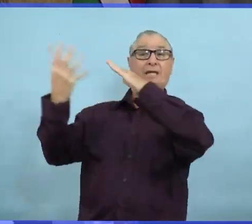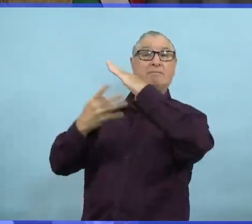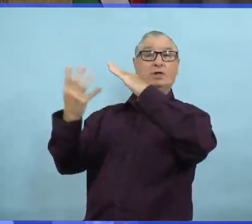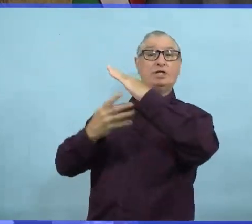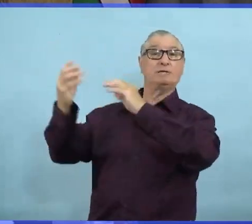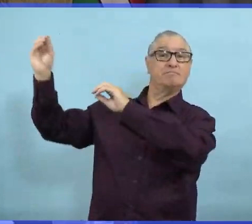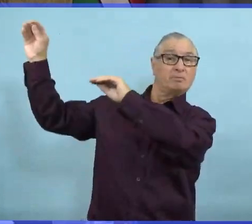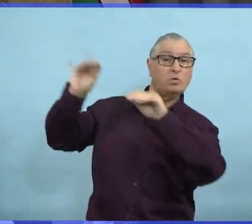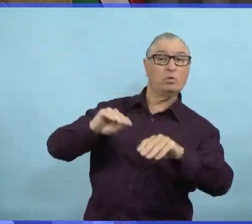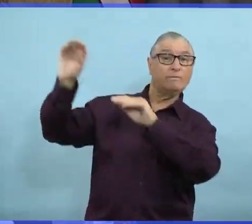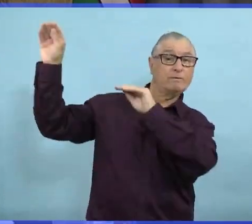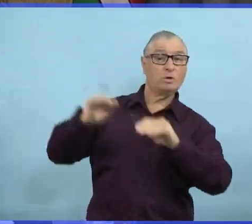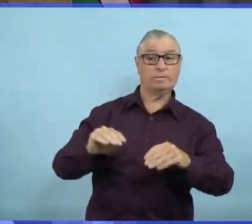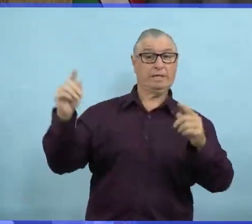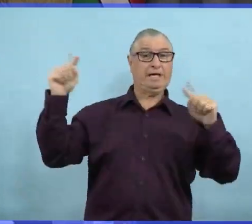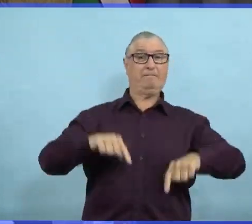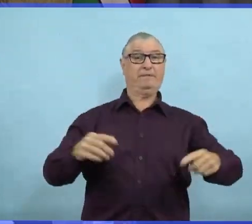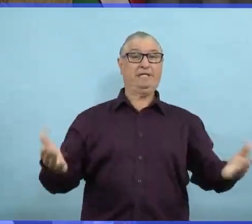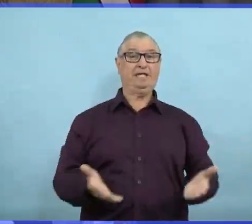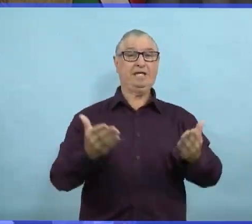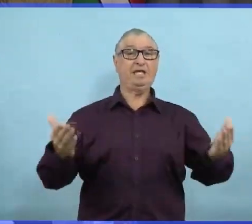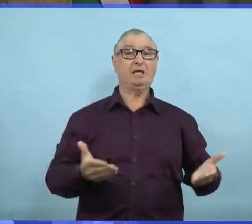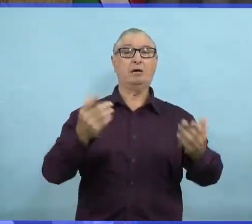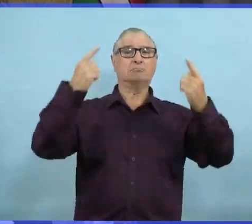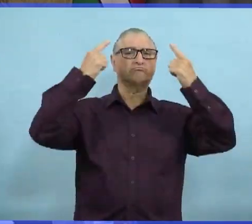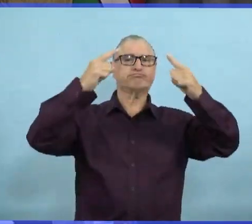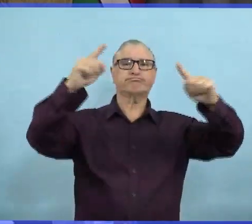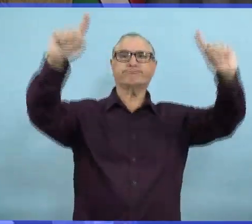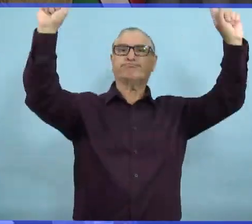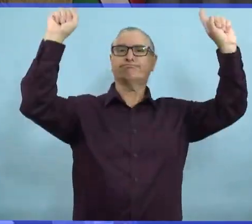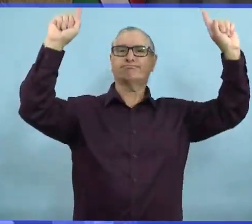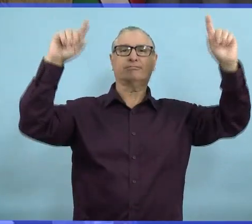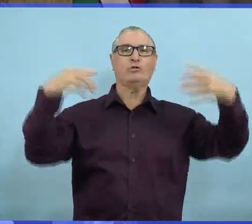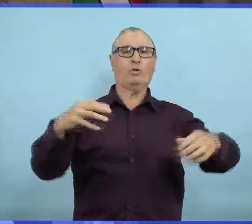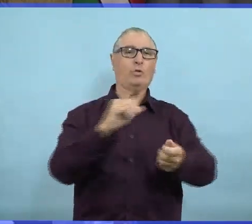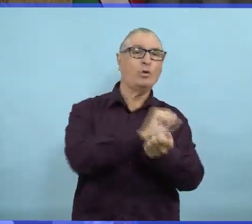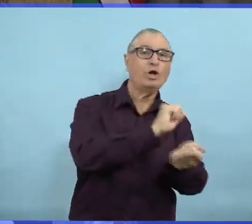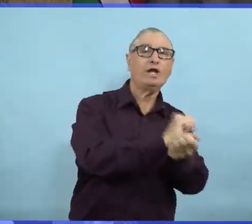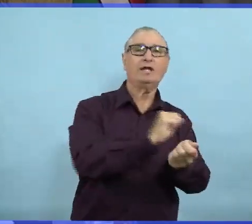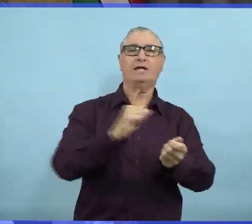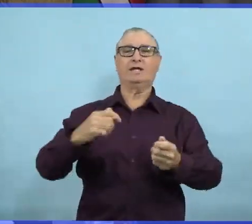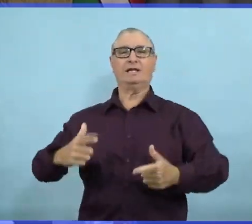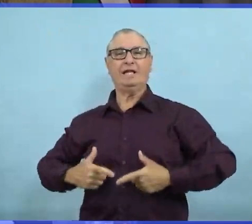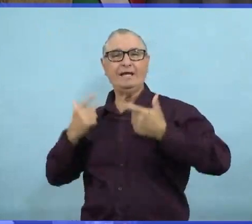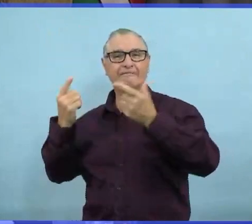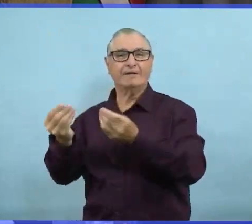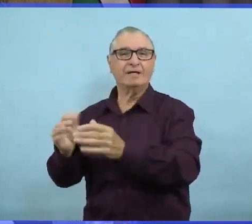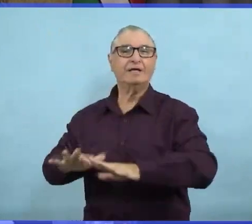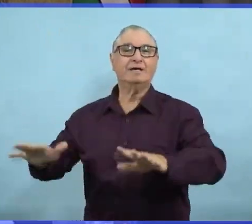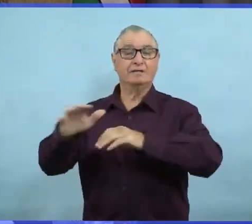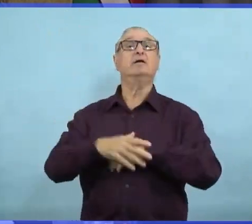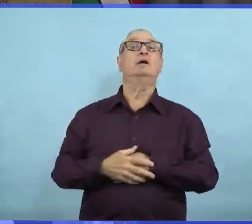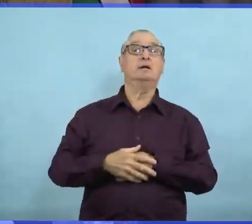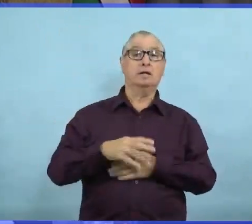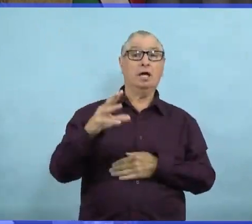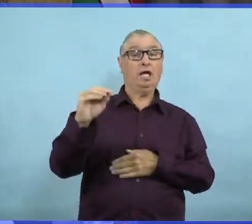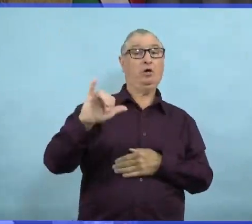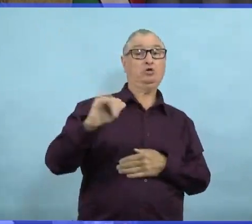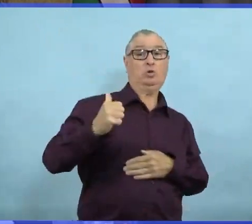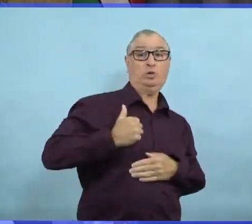achieve tremendous success. Our country is known as a country that allows people to move from